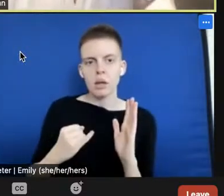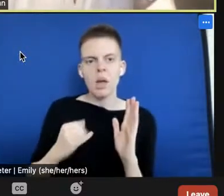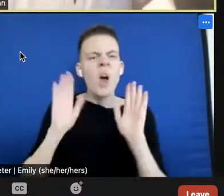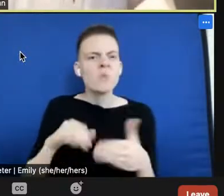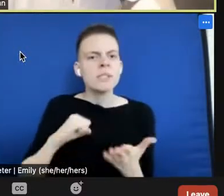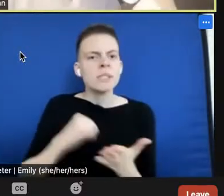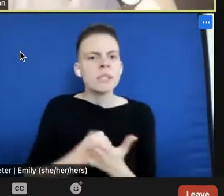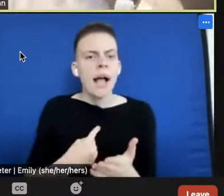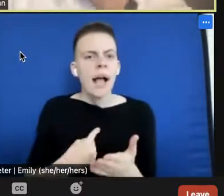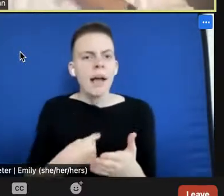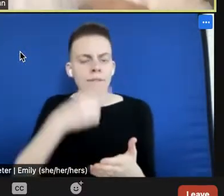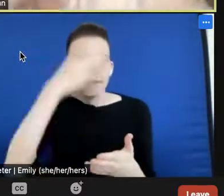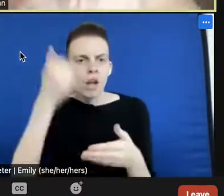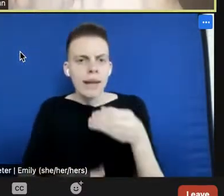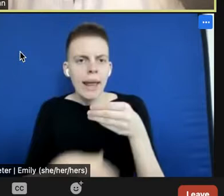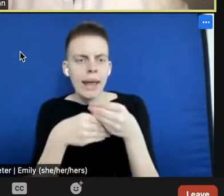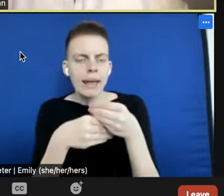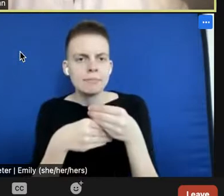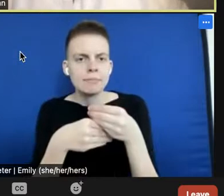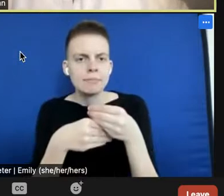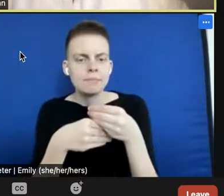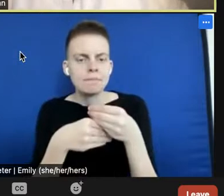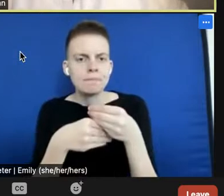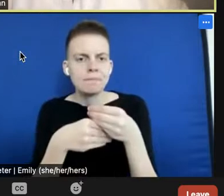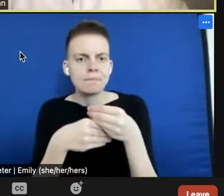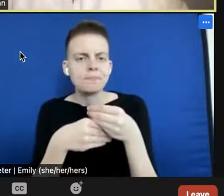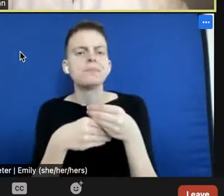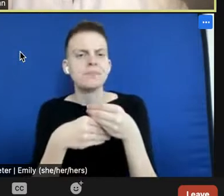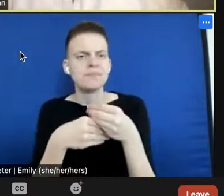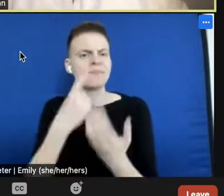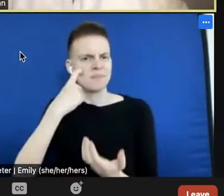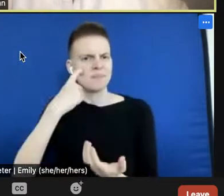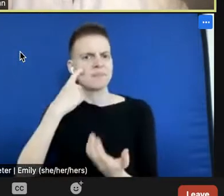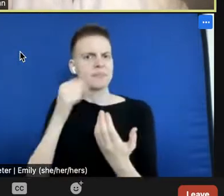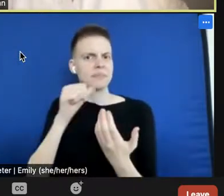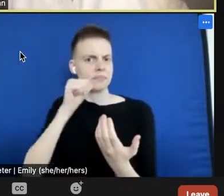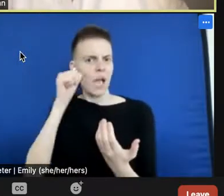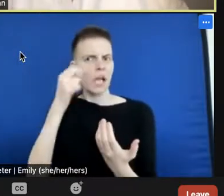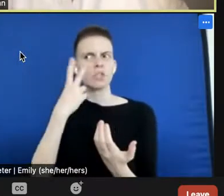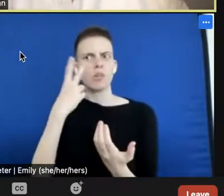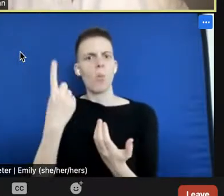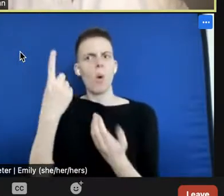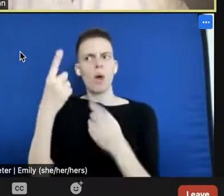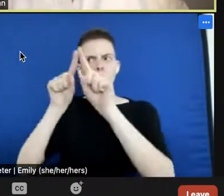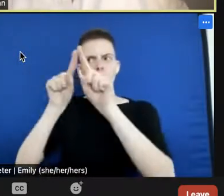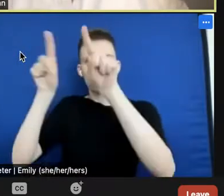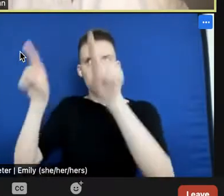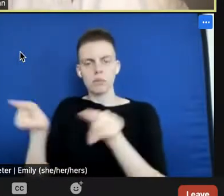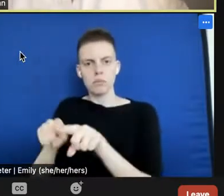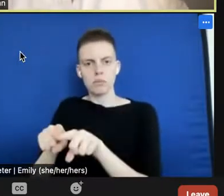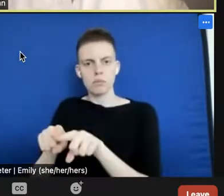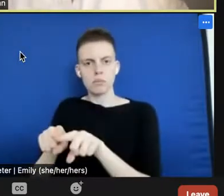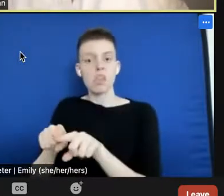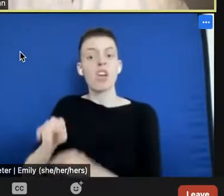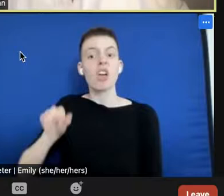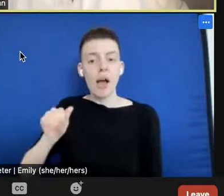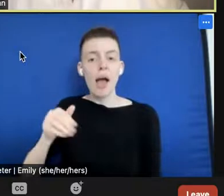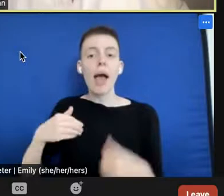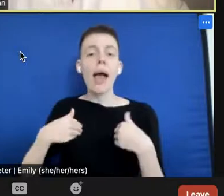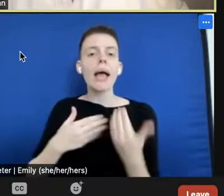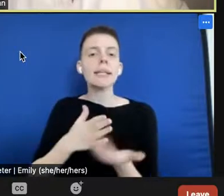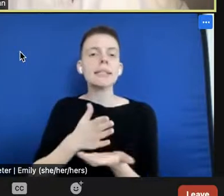I didn't do it. I saw a display yesterday where the child had some bubble words, some